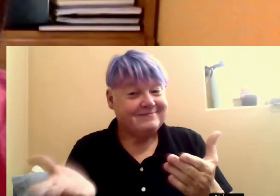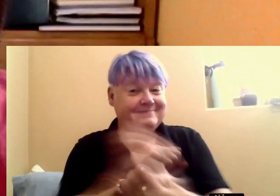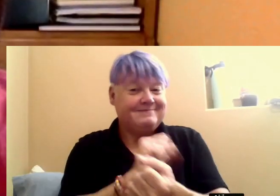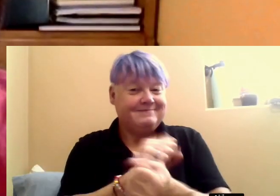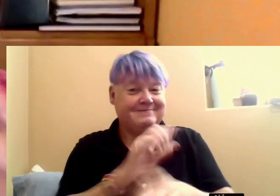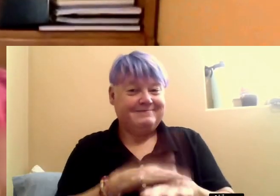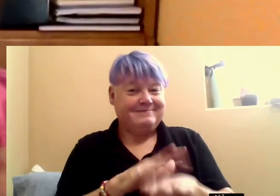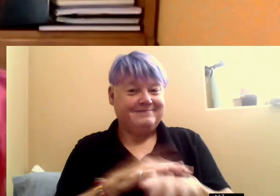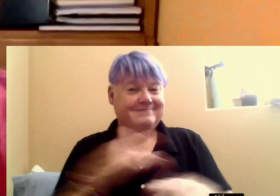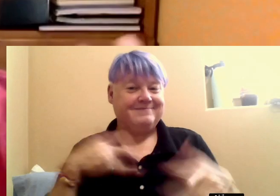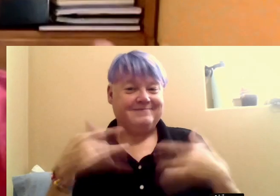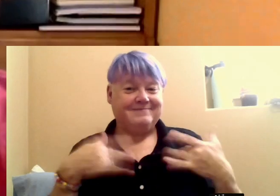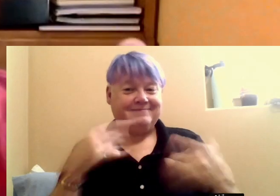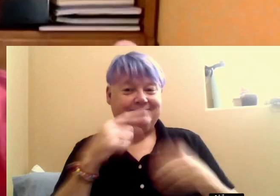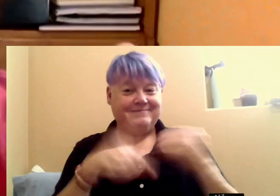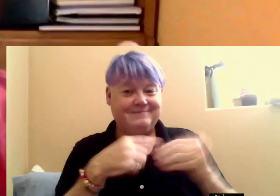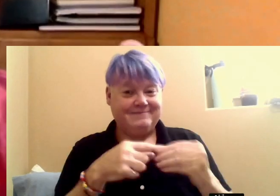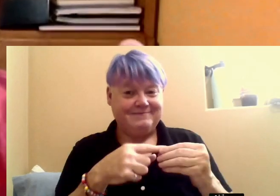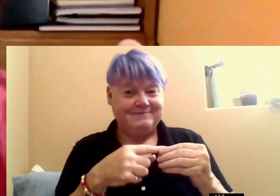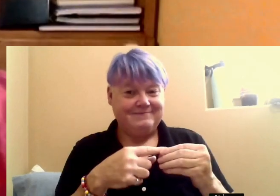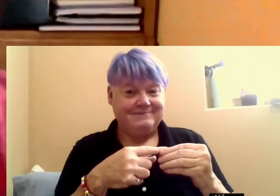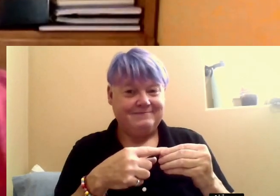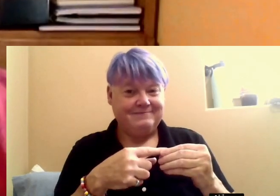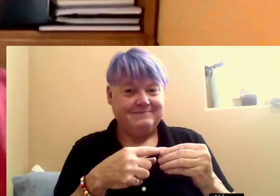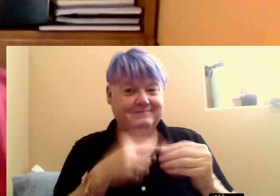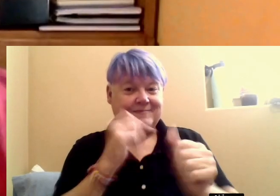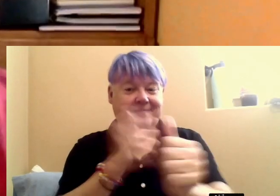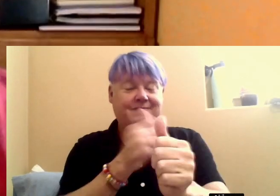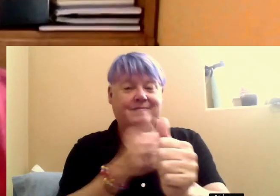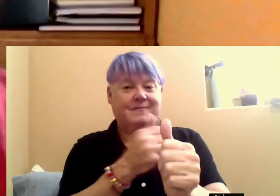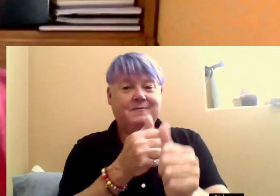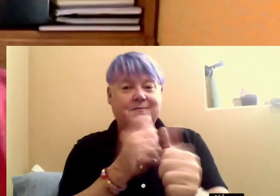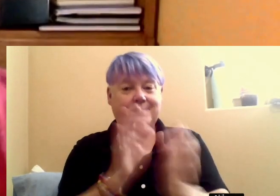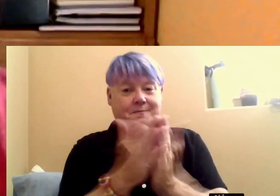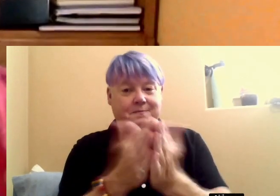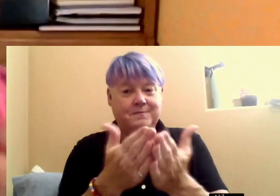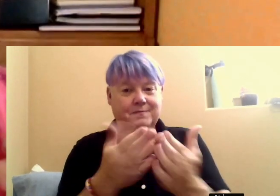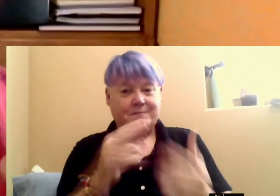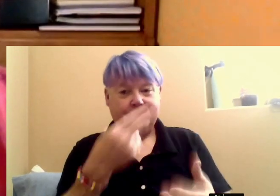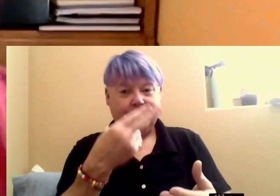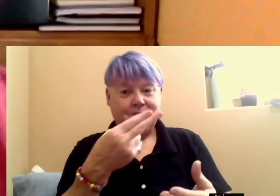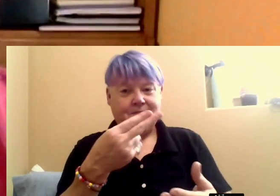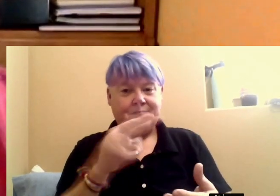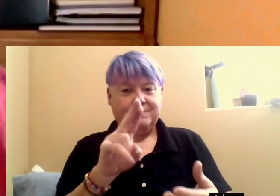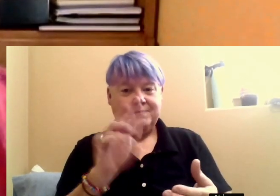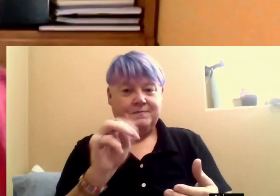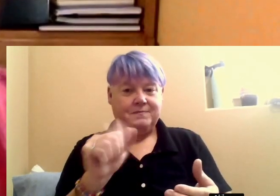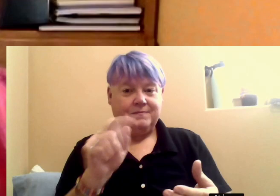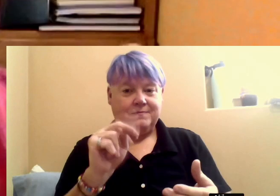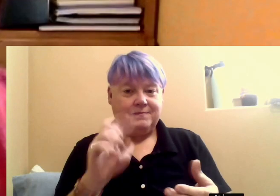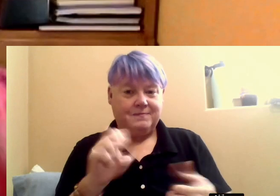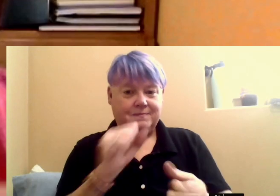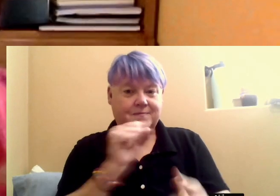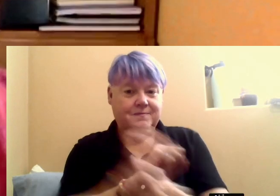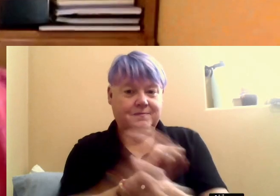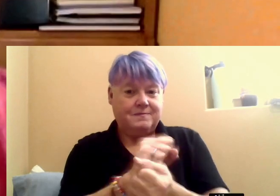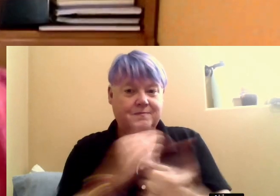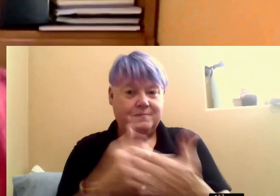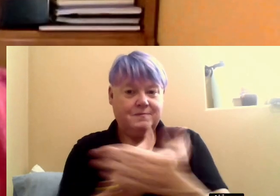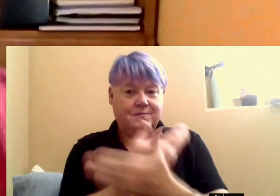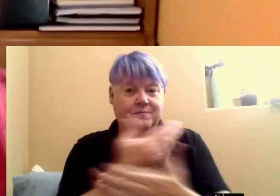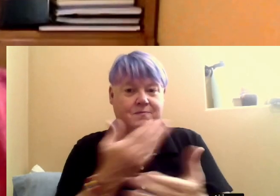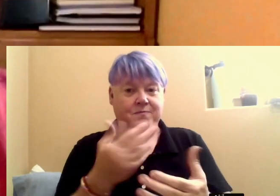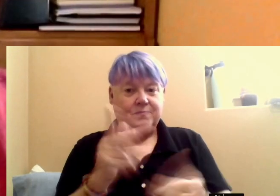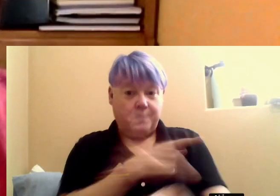very excited about are, of course, a follow-up to Humane. Working on that. I'm working on a new collection of